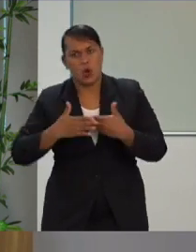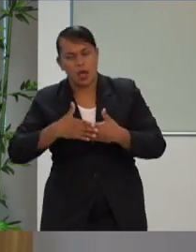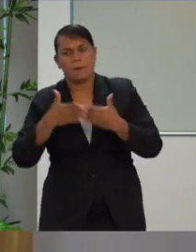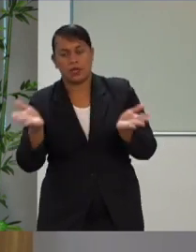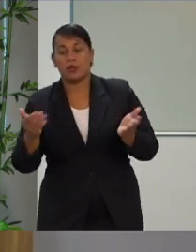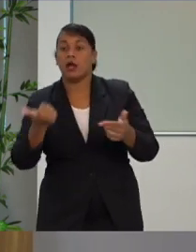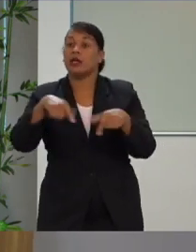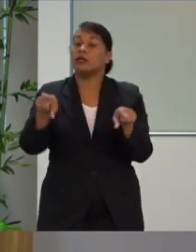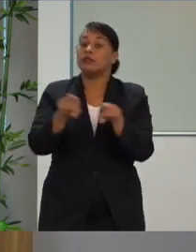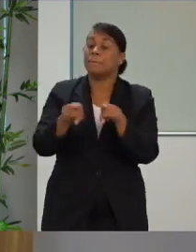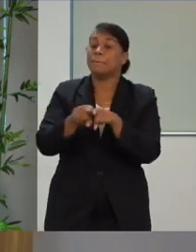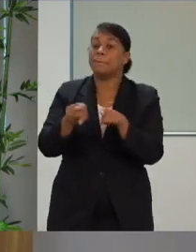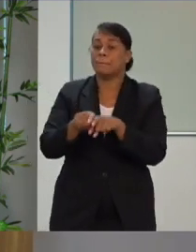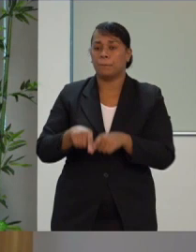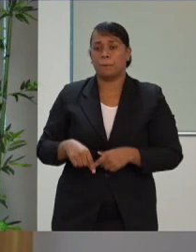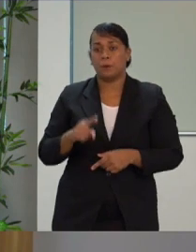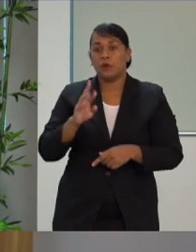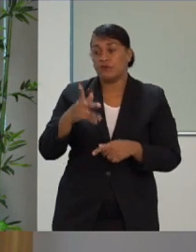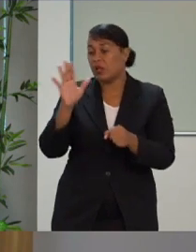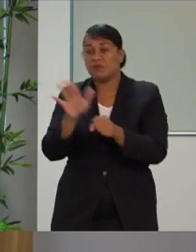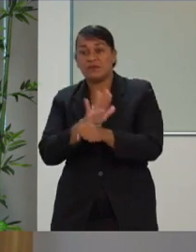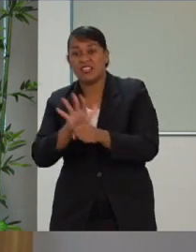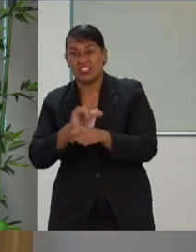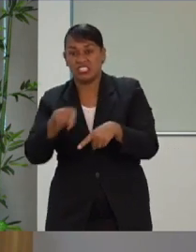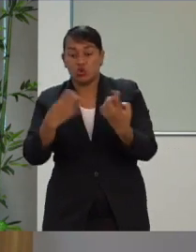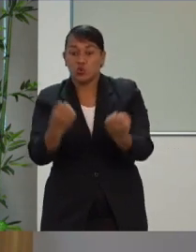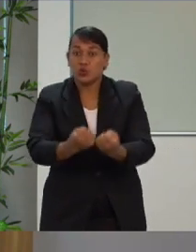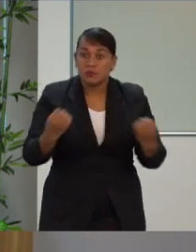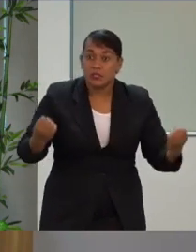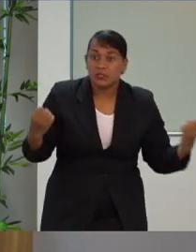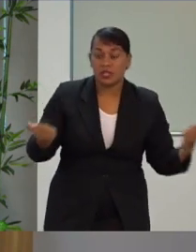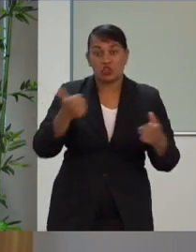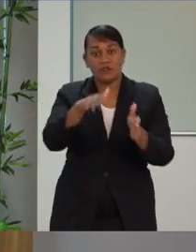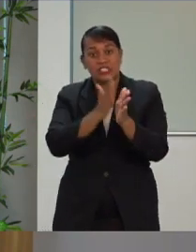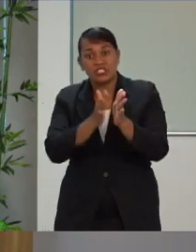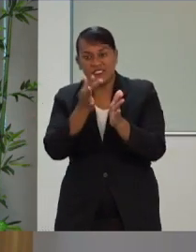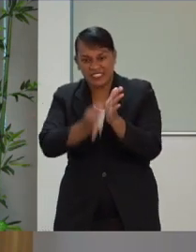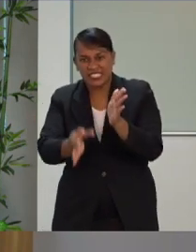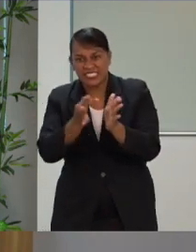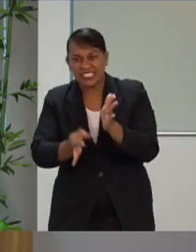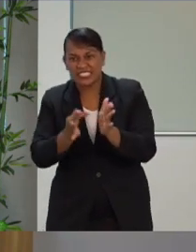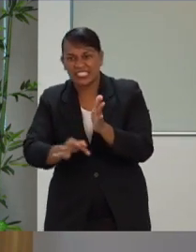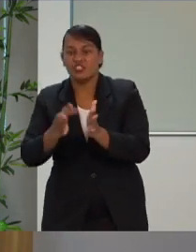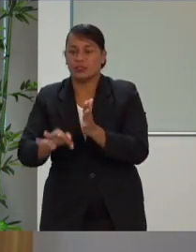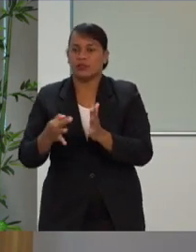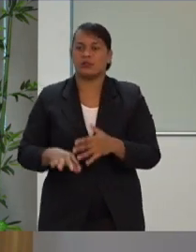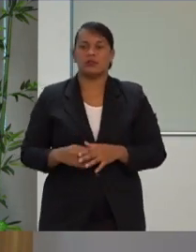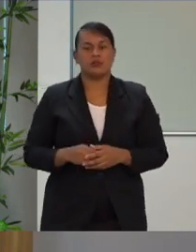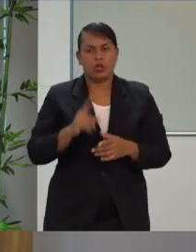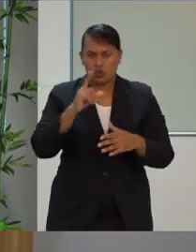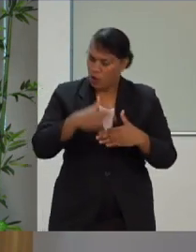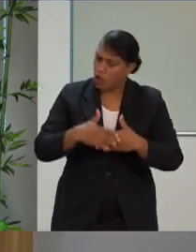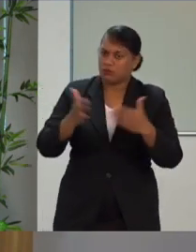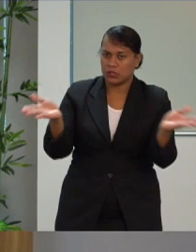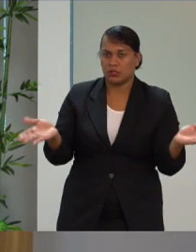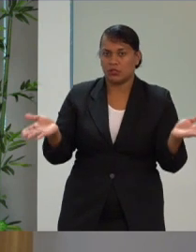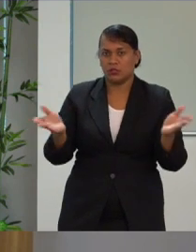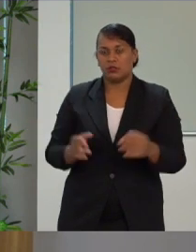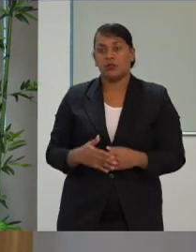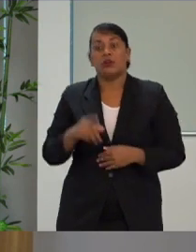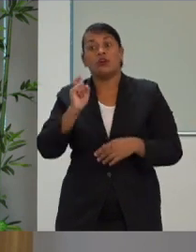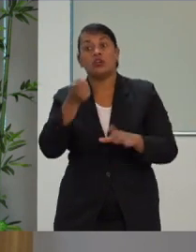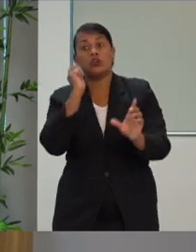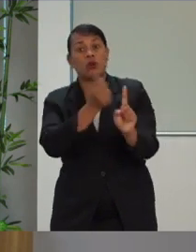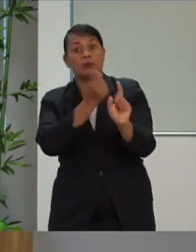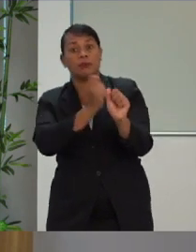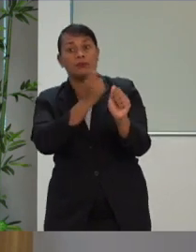furniture, cigarettes. The construction industry is also allowed to function and open, and those